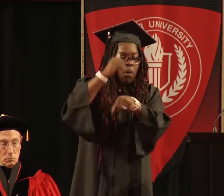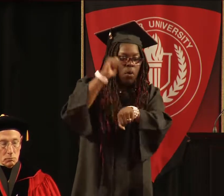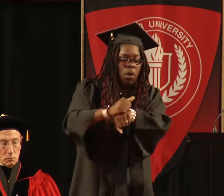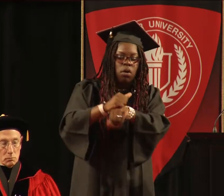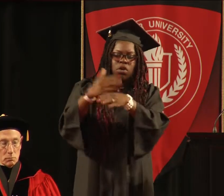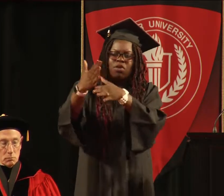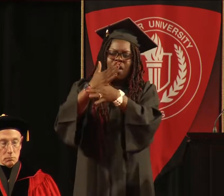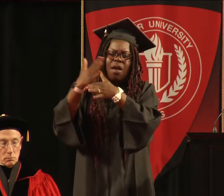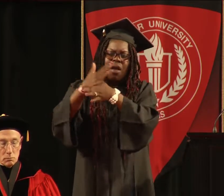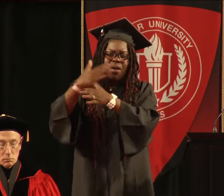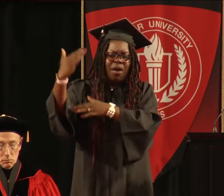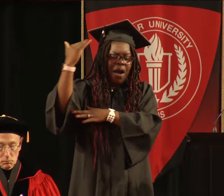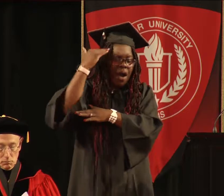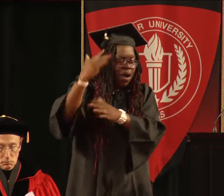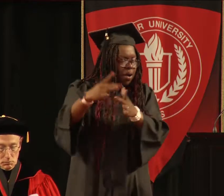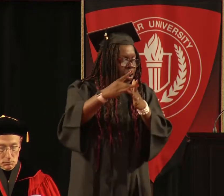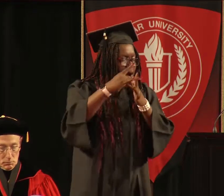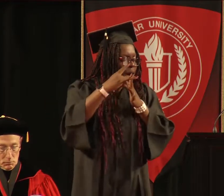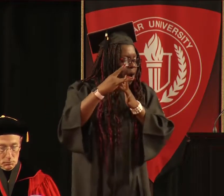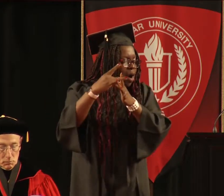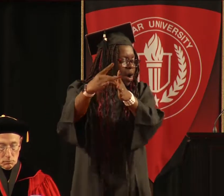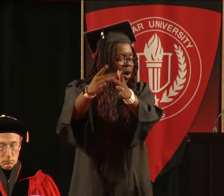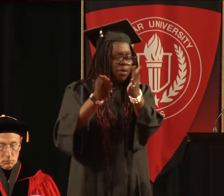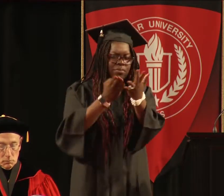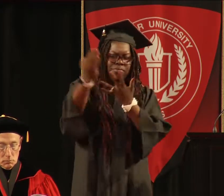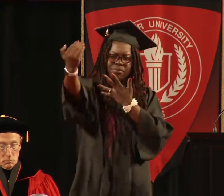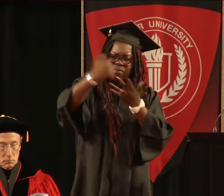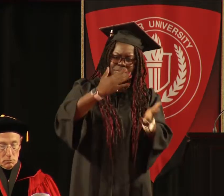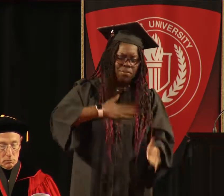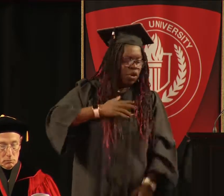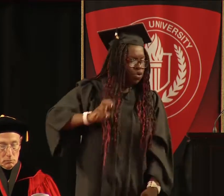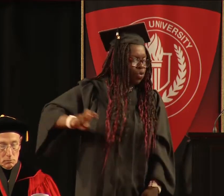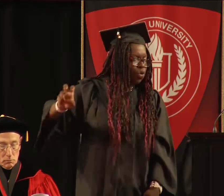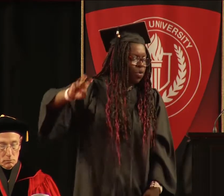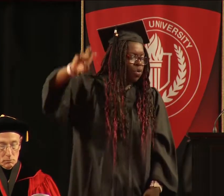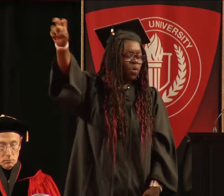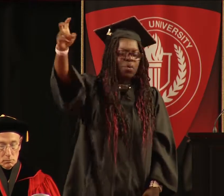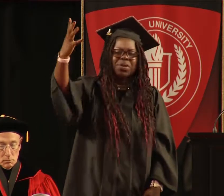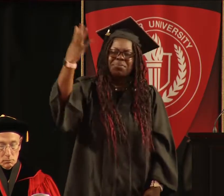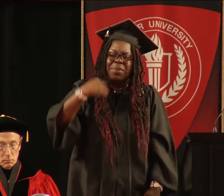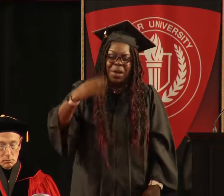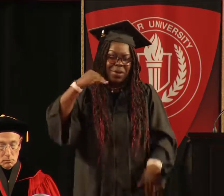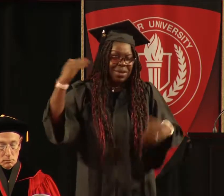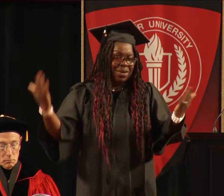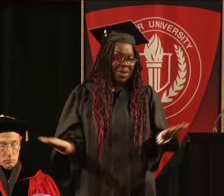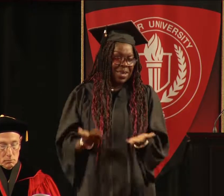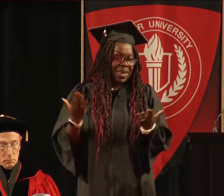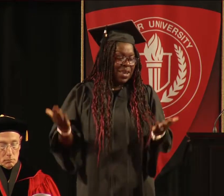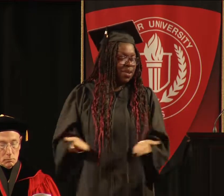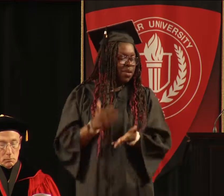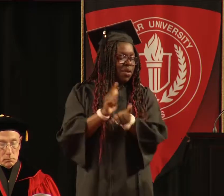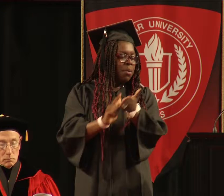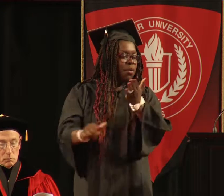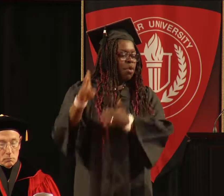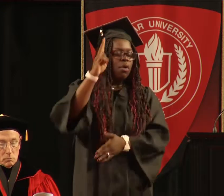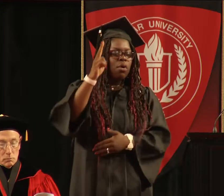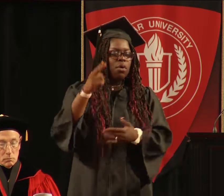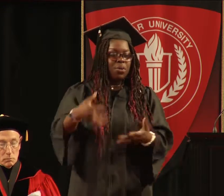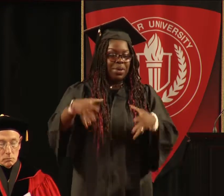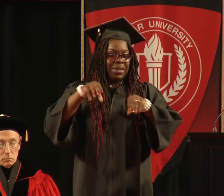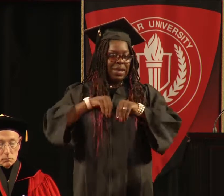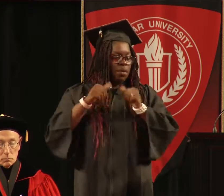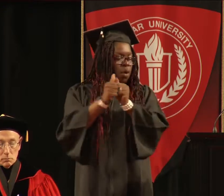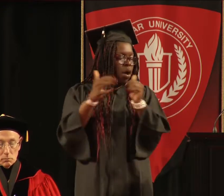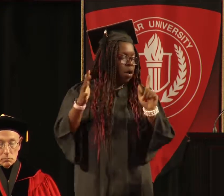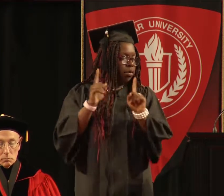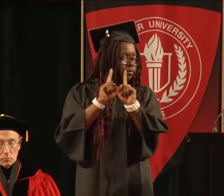Thank you to those professors for your hard work and sharing your knowledge and guiding us and me along that journey and my